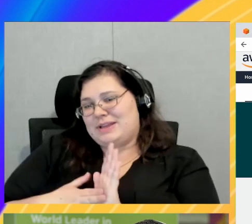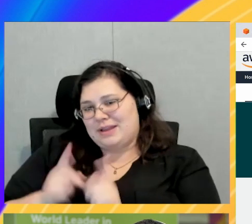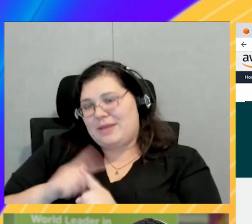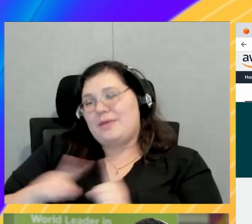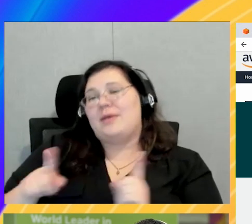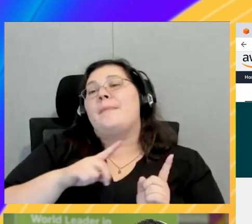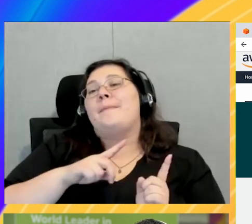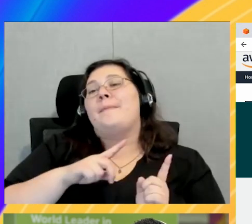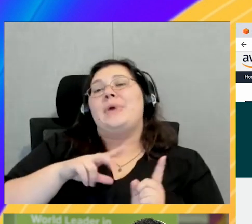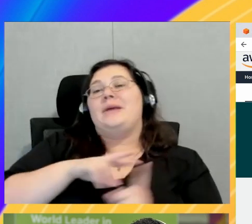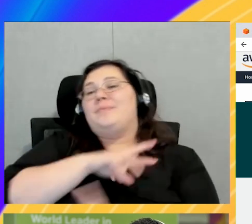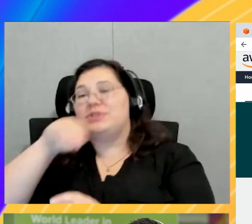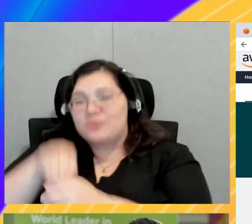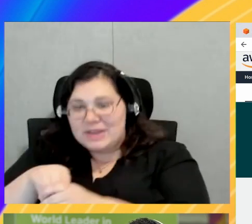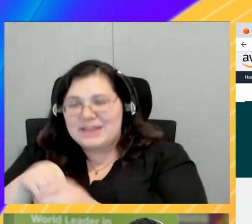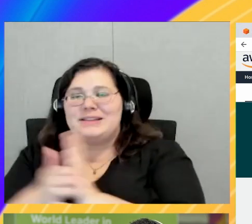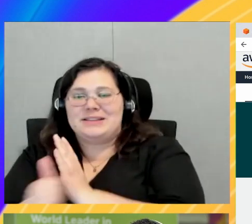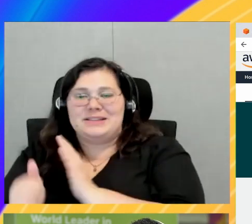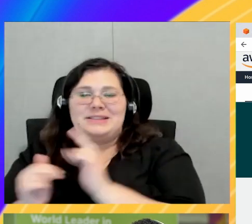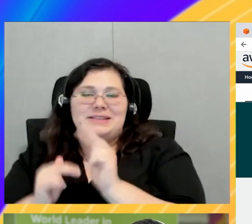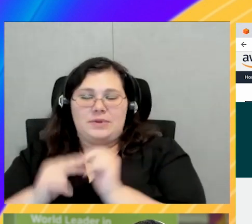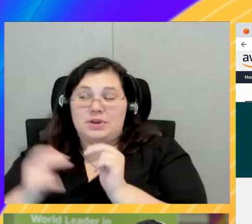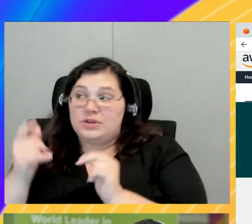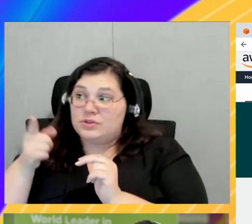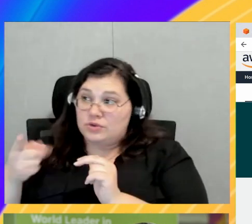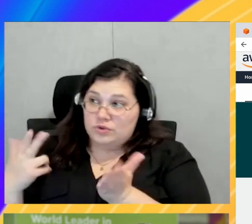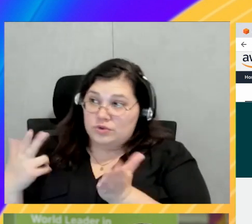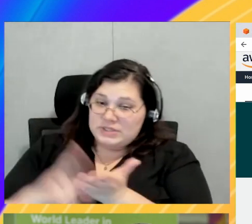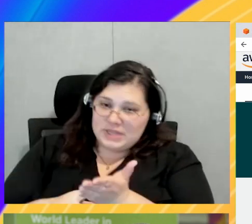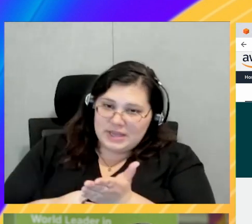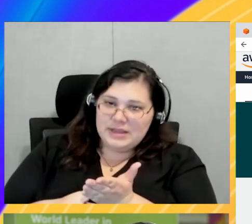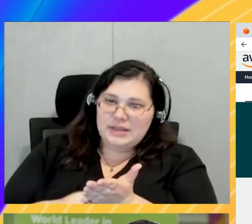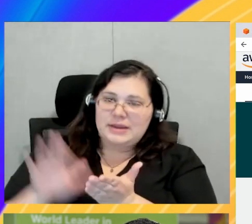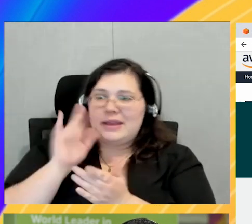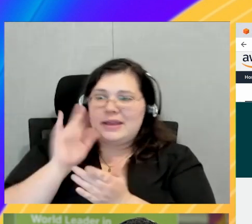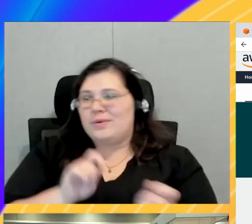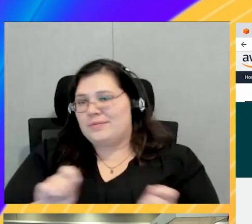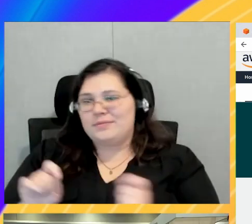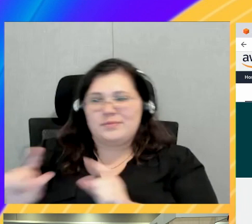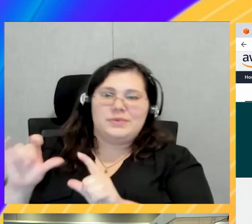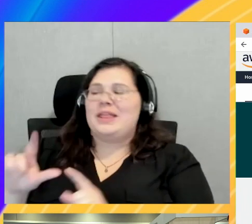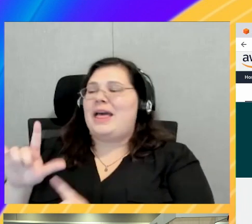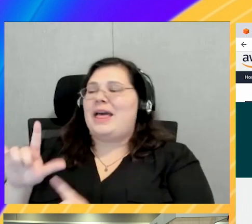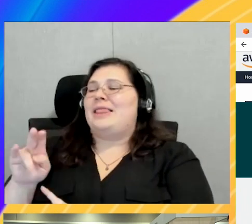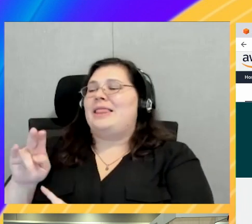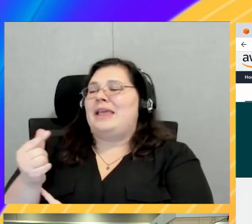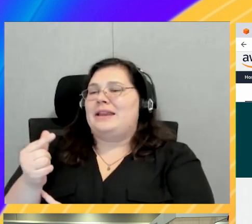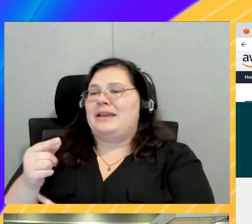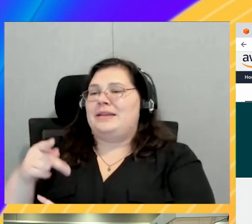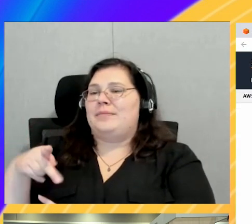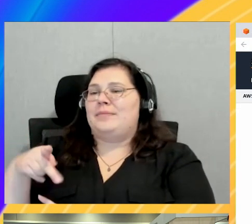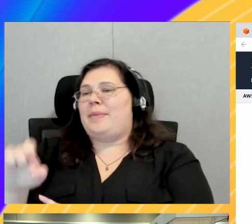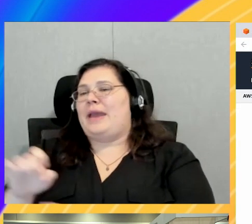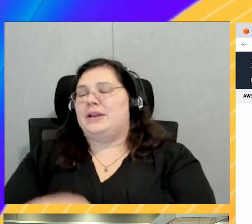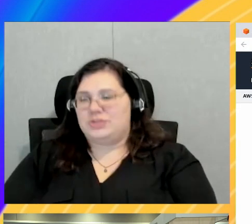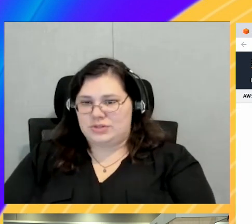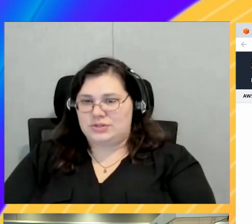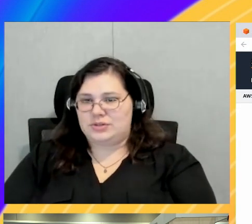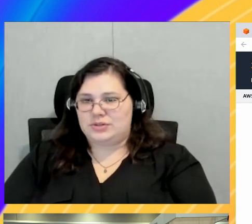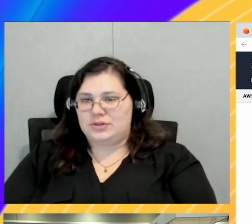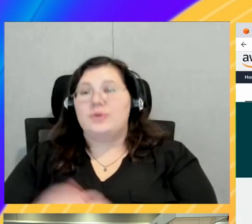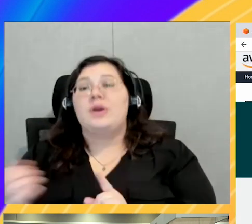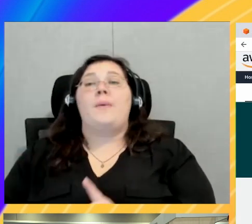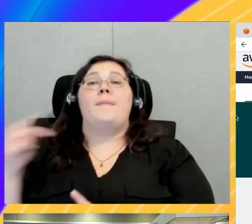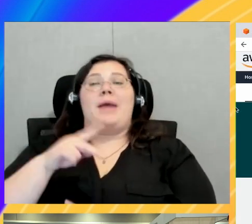to sign into Skill Builder, it would eventually redirect you to that landing page itself. So we go back over to the ramp-up guide. The same thing